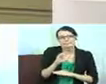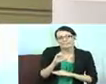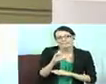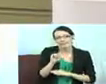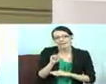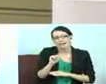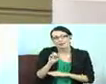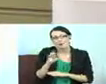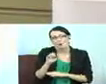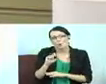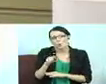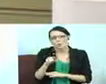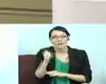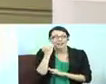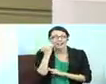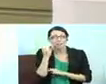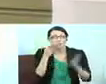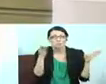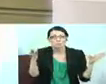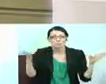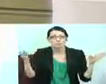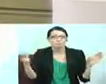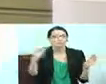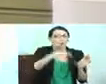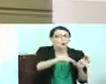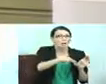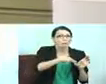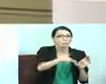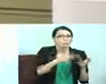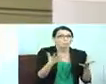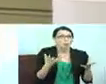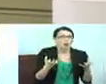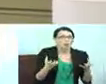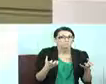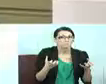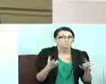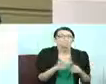board@mccla.org if you plan to attend. And